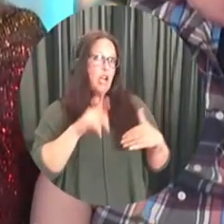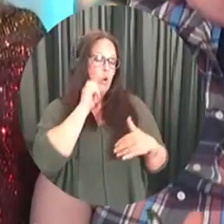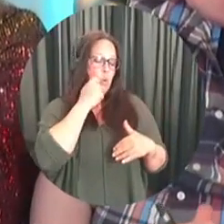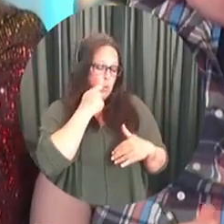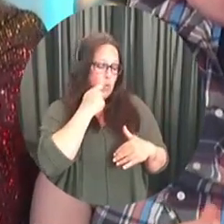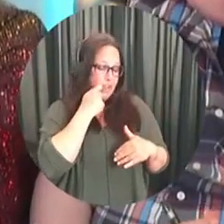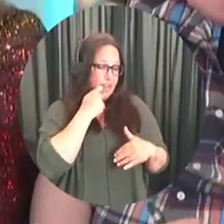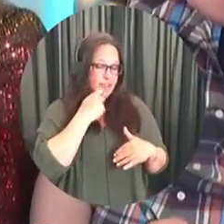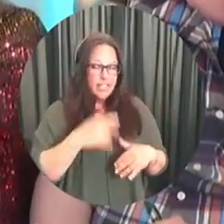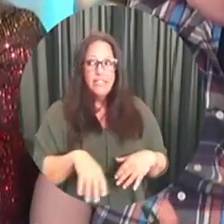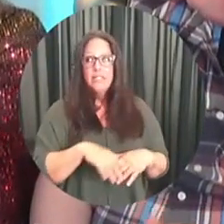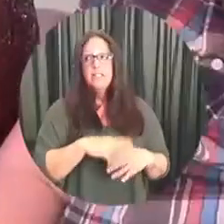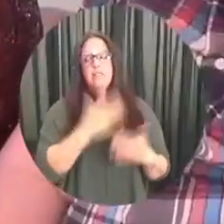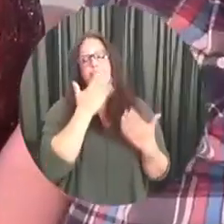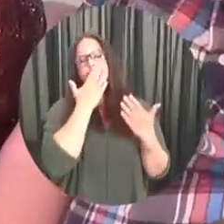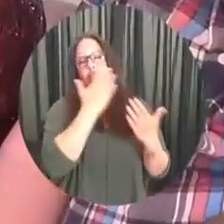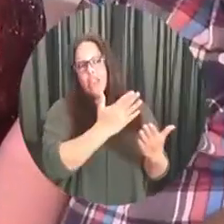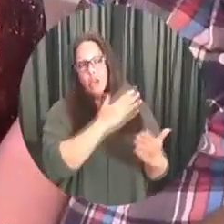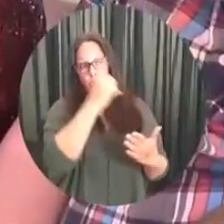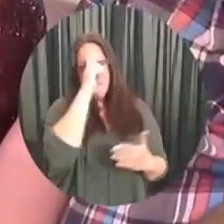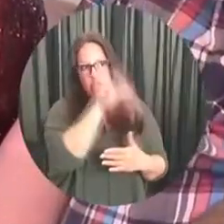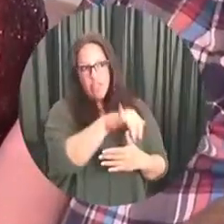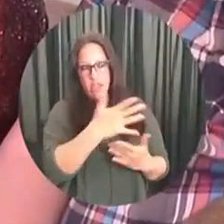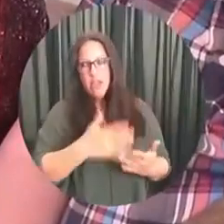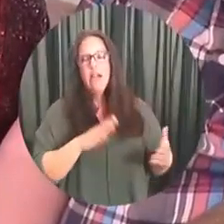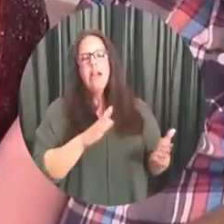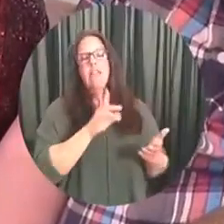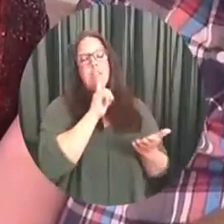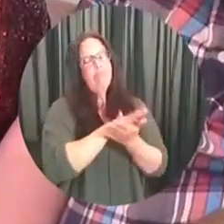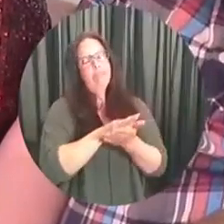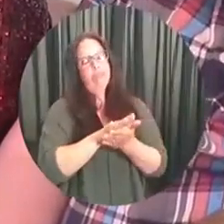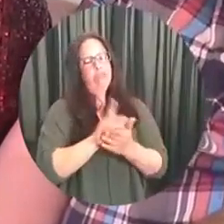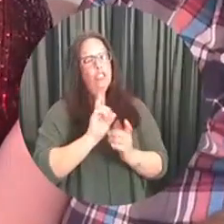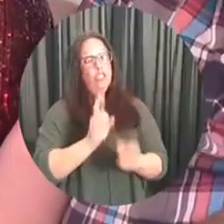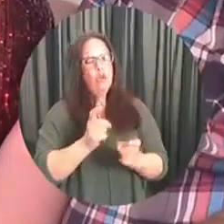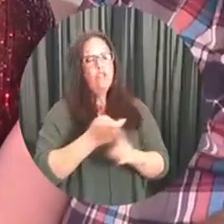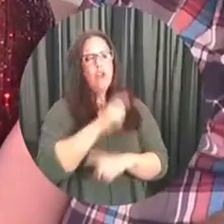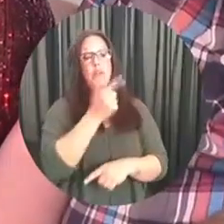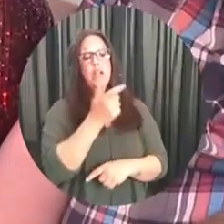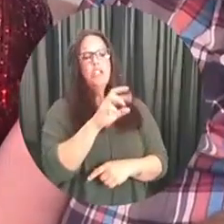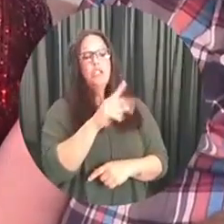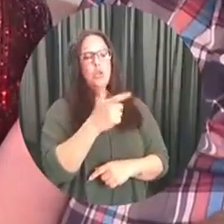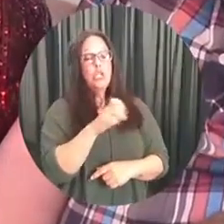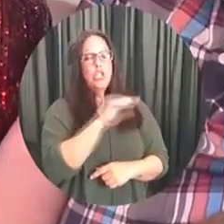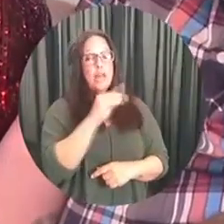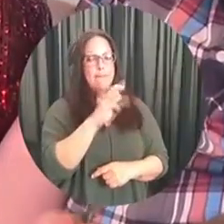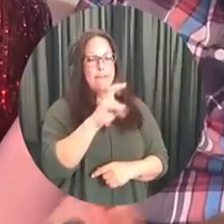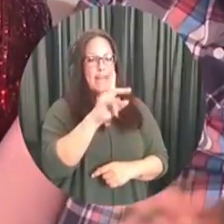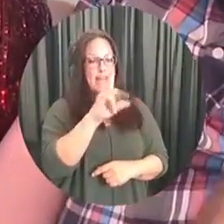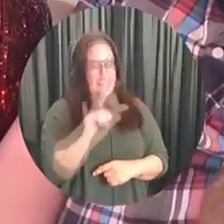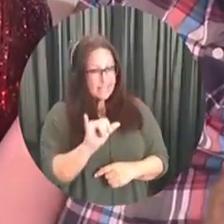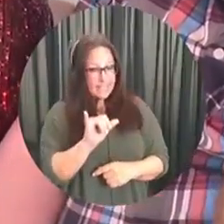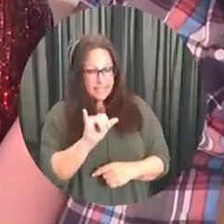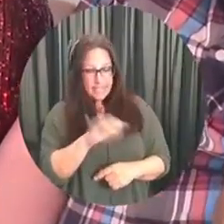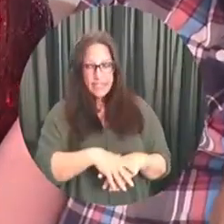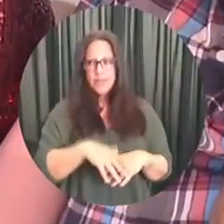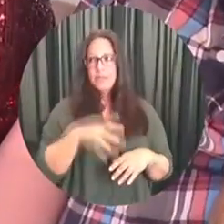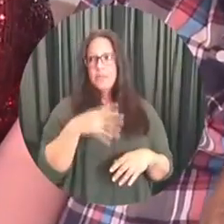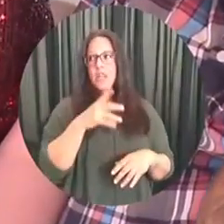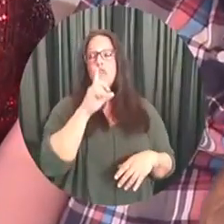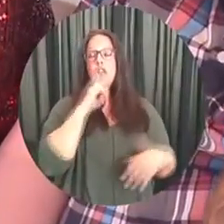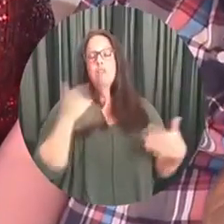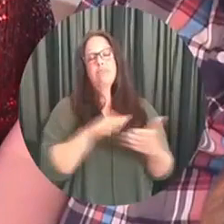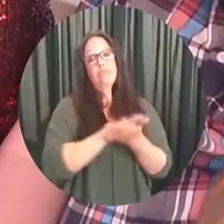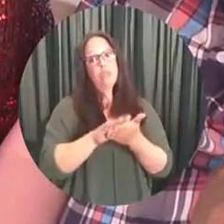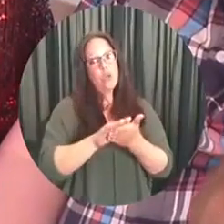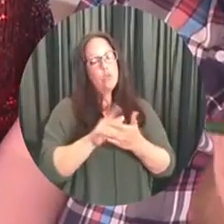Thanks, Joe, for that. We got a generous donation from George and Becky Betts. We got a generous